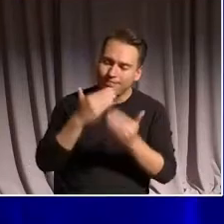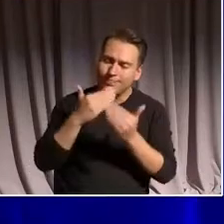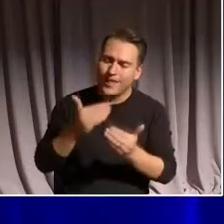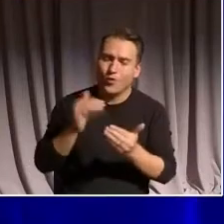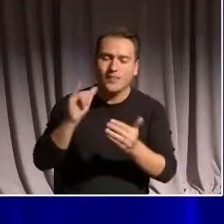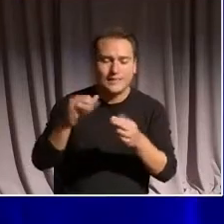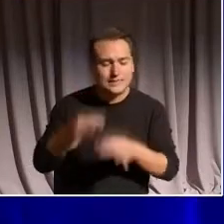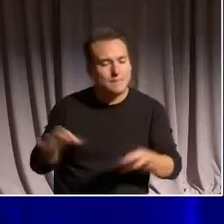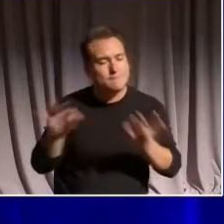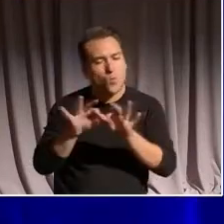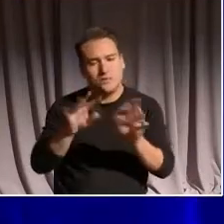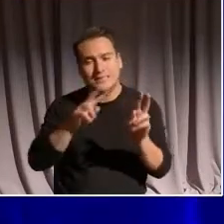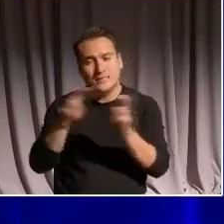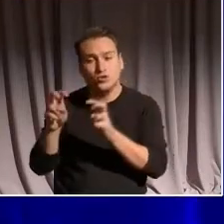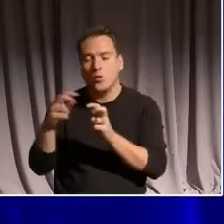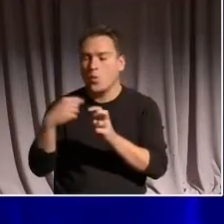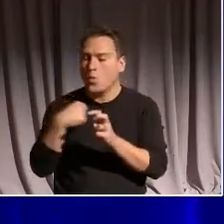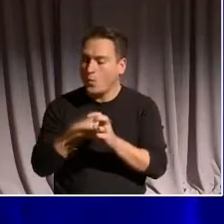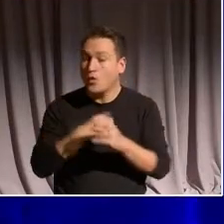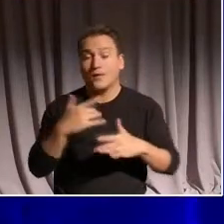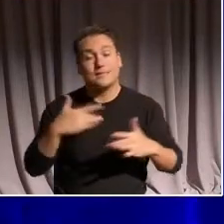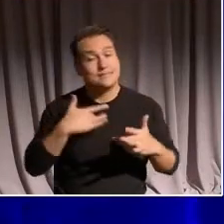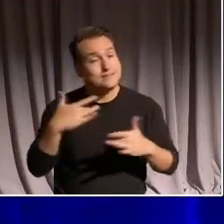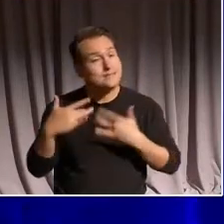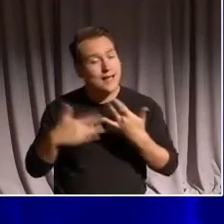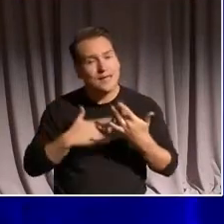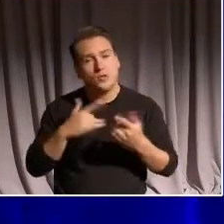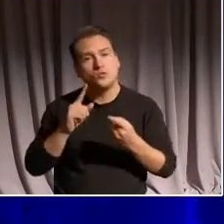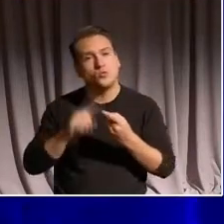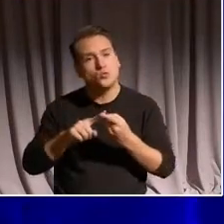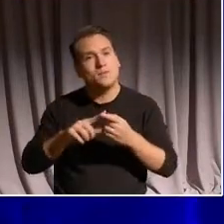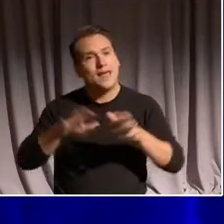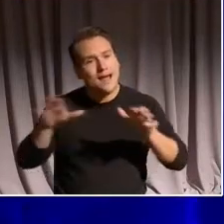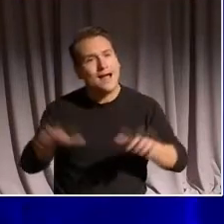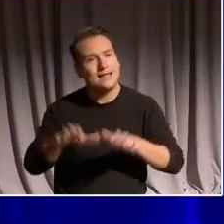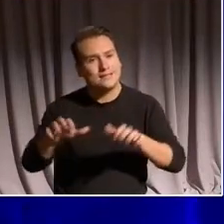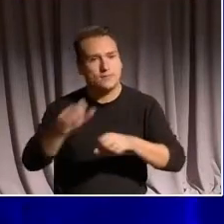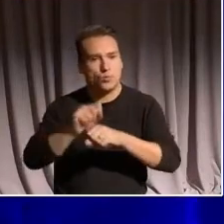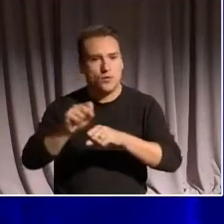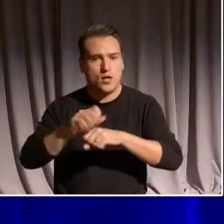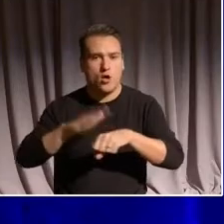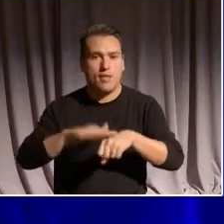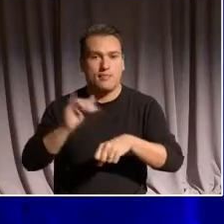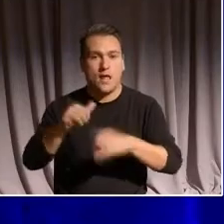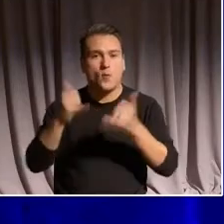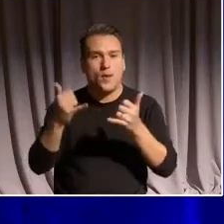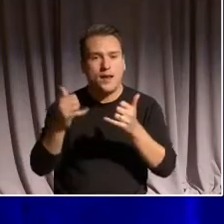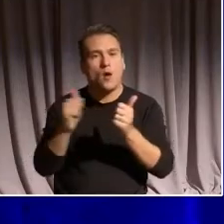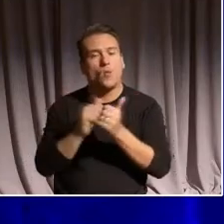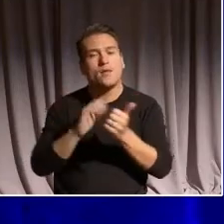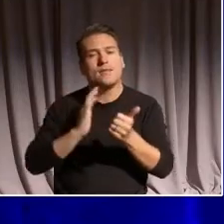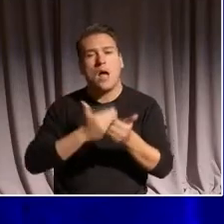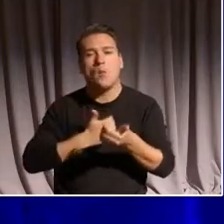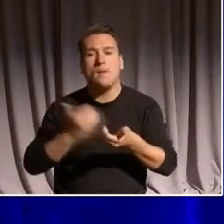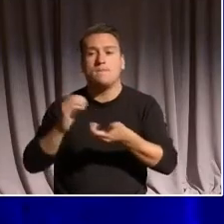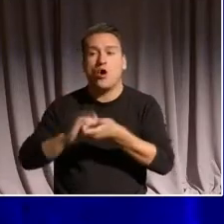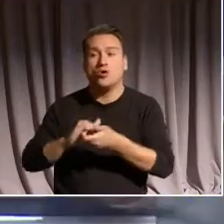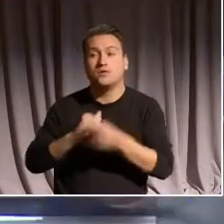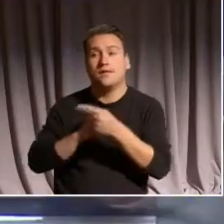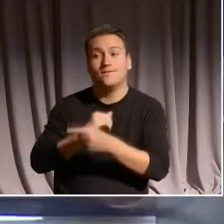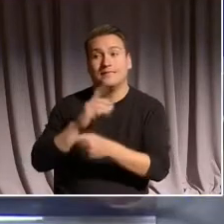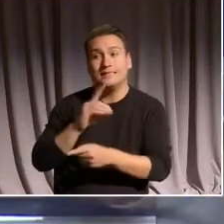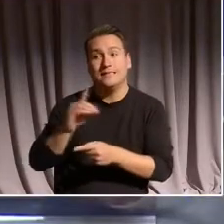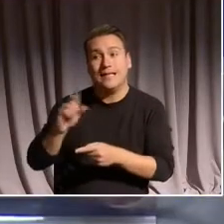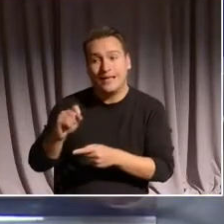important issue, and one that we are so excited to be actively working on right now with our partners at DDS, Department of